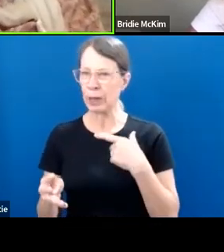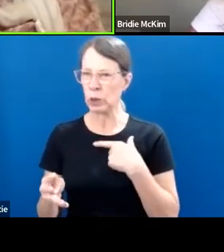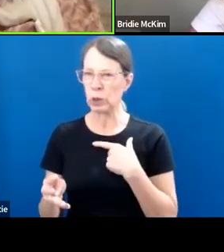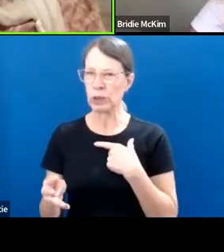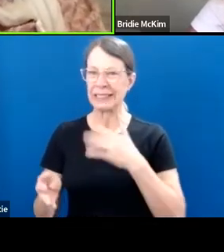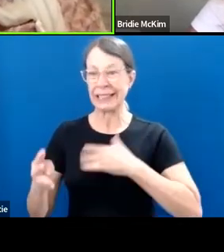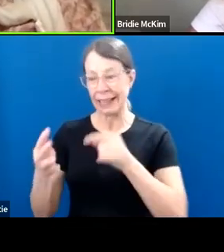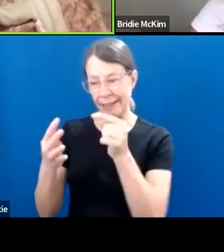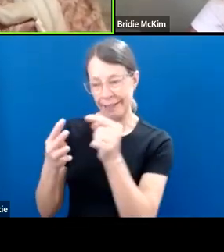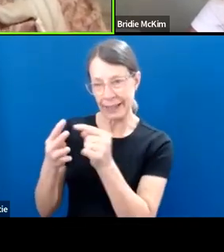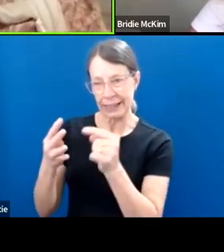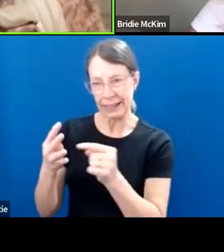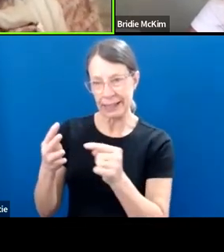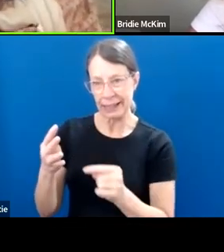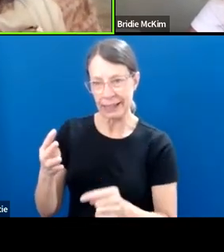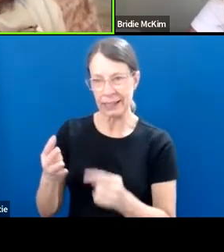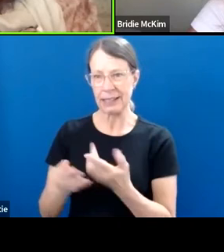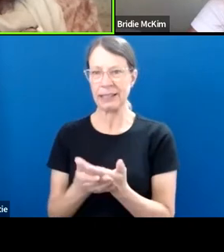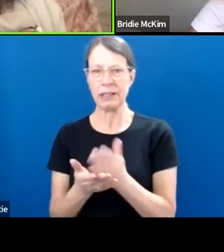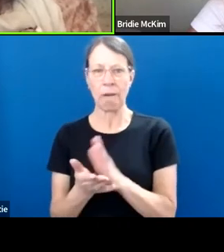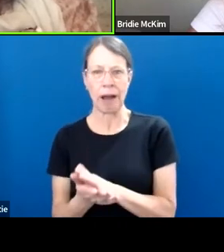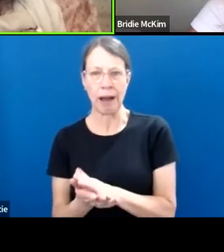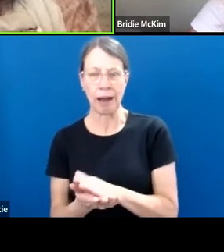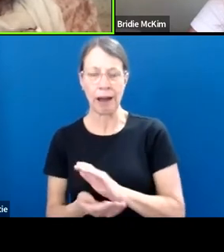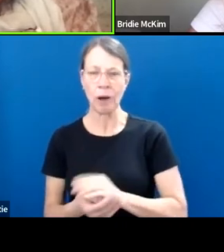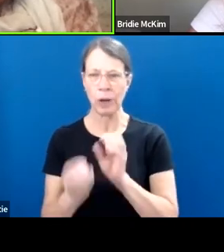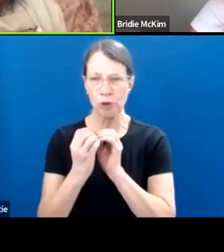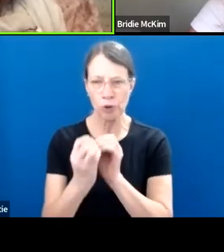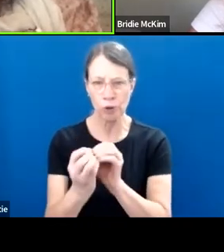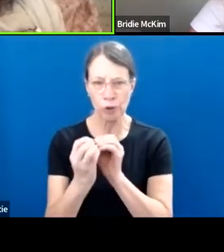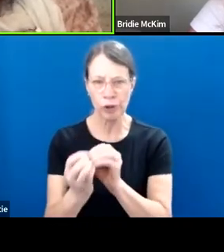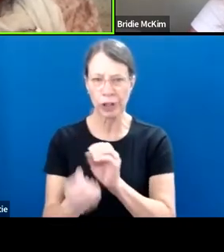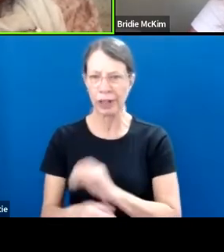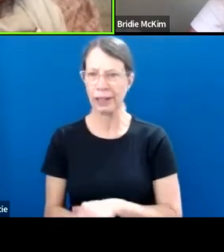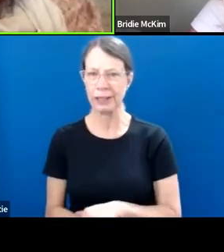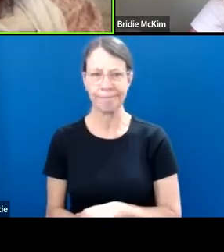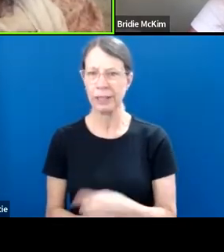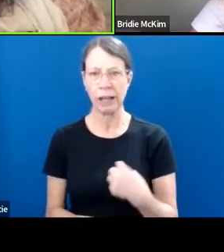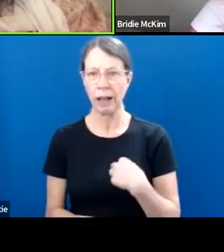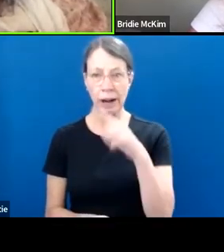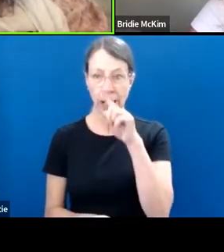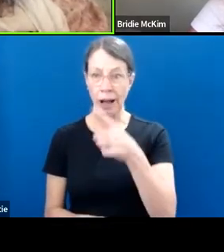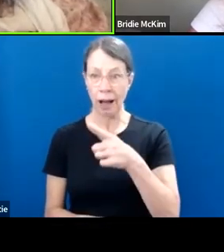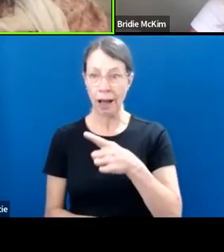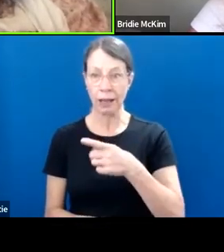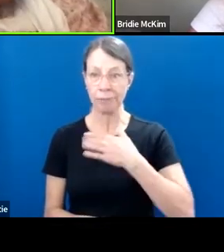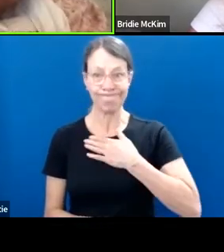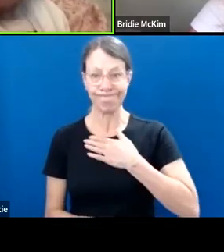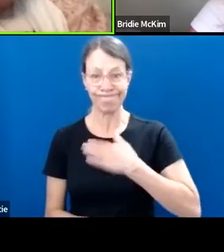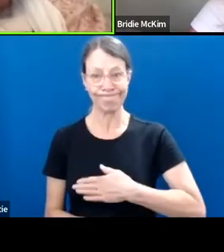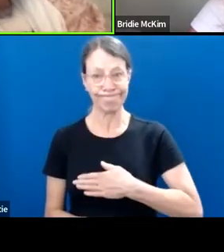something that I can stand for.